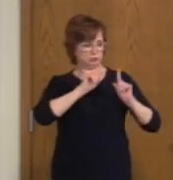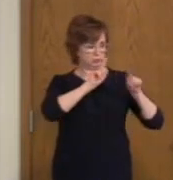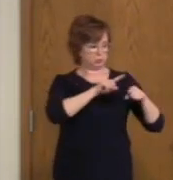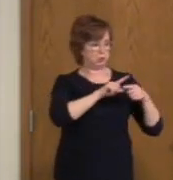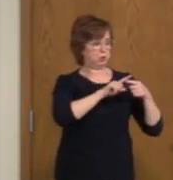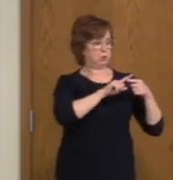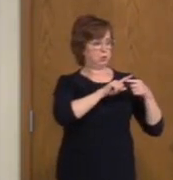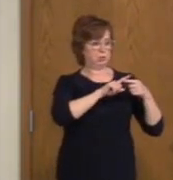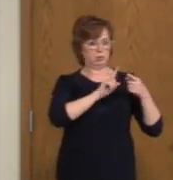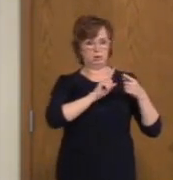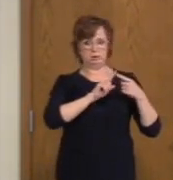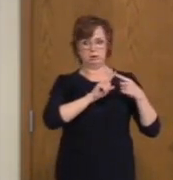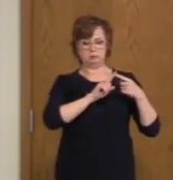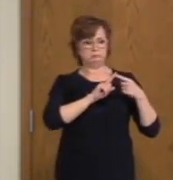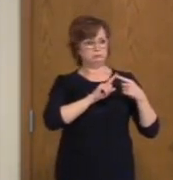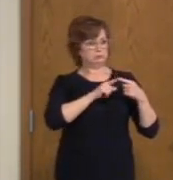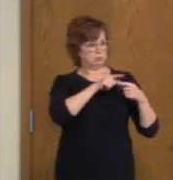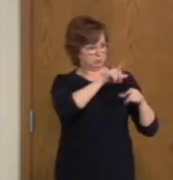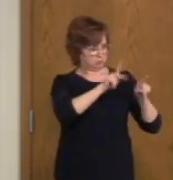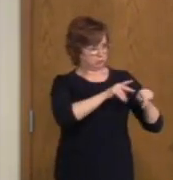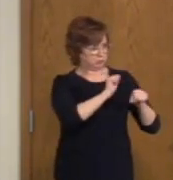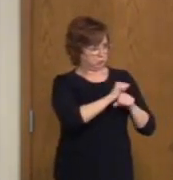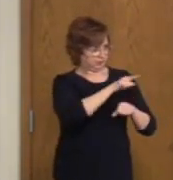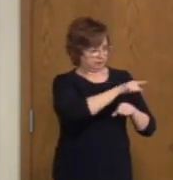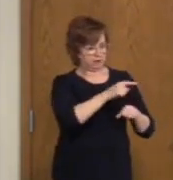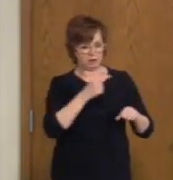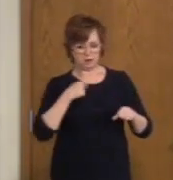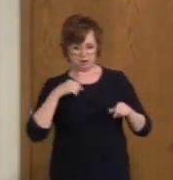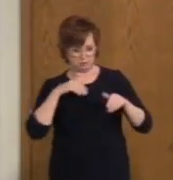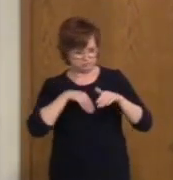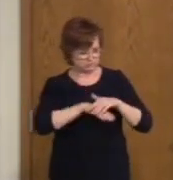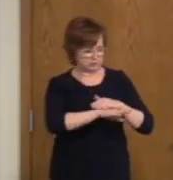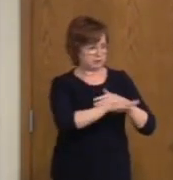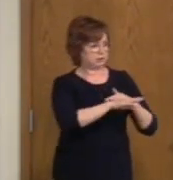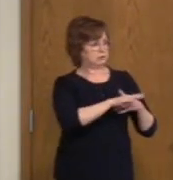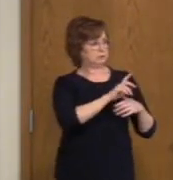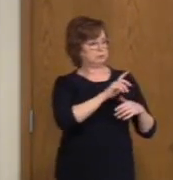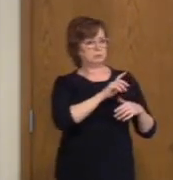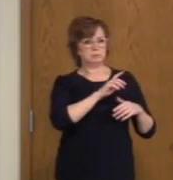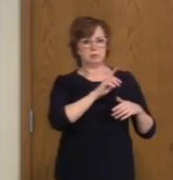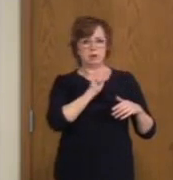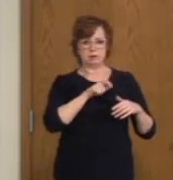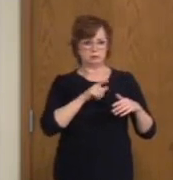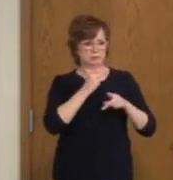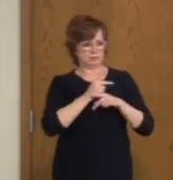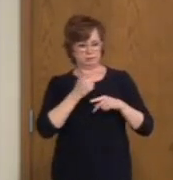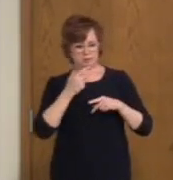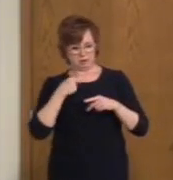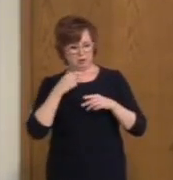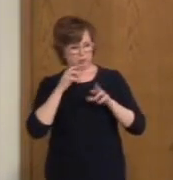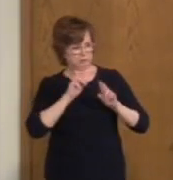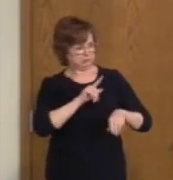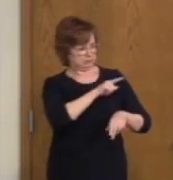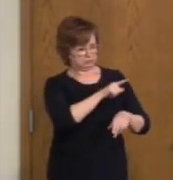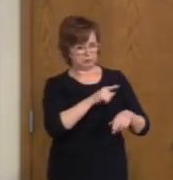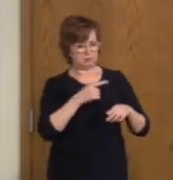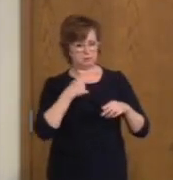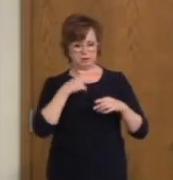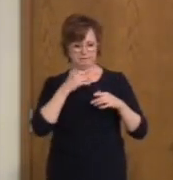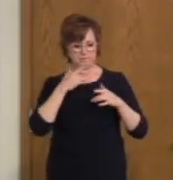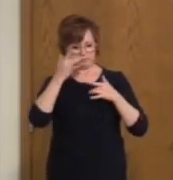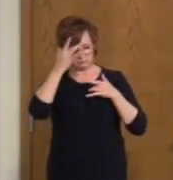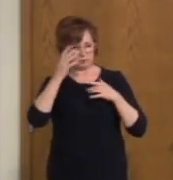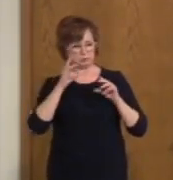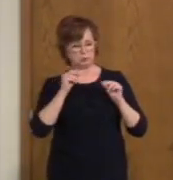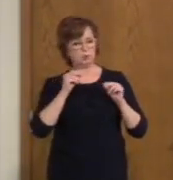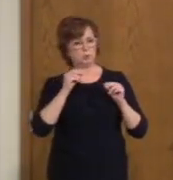from a healthcare provider, we need to make sure that we are not seeking a service. If we're ill, we are calling ahead if we need to visit a healthcare facility. If we